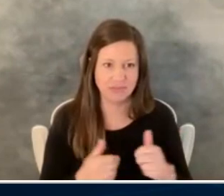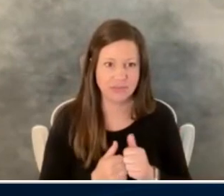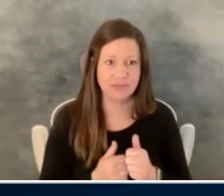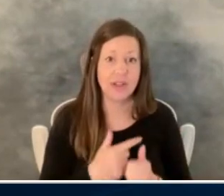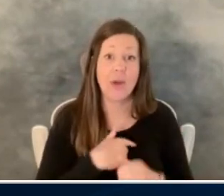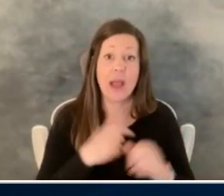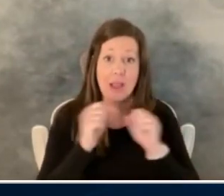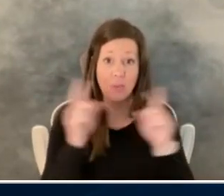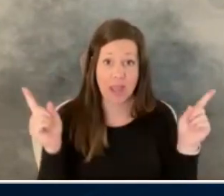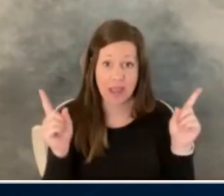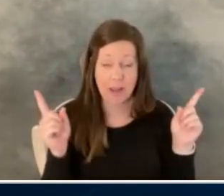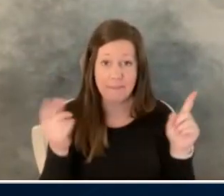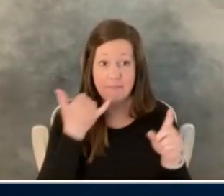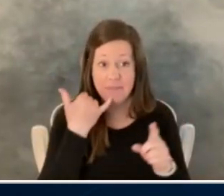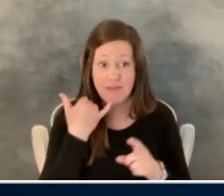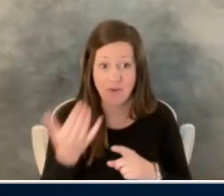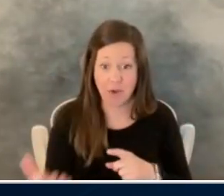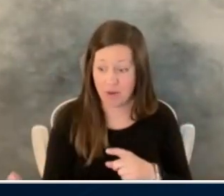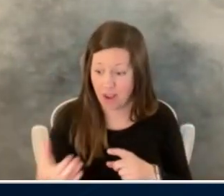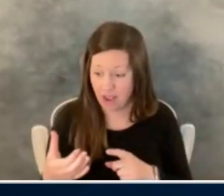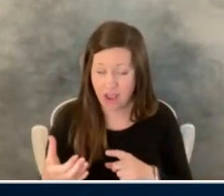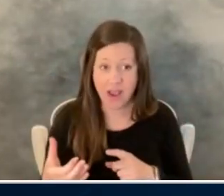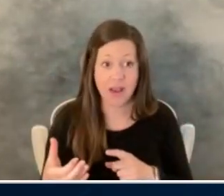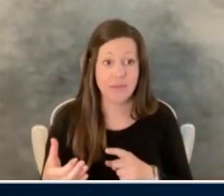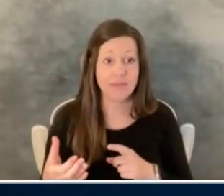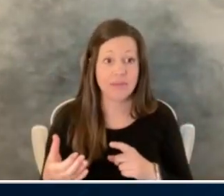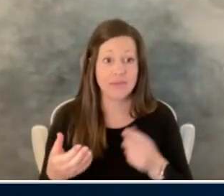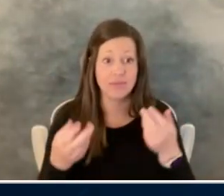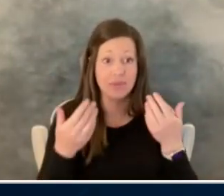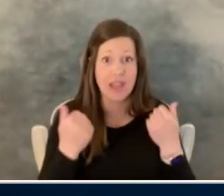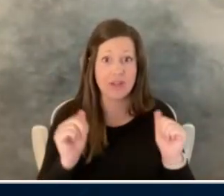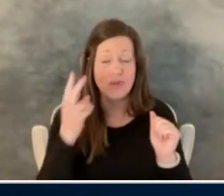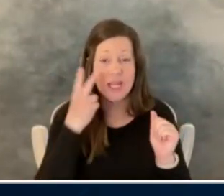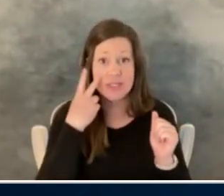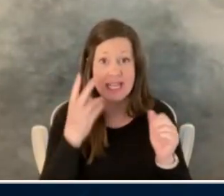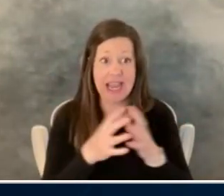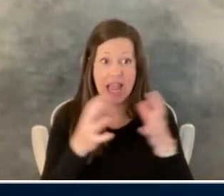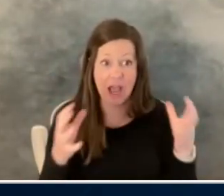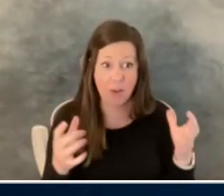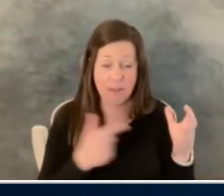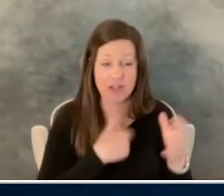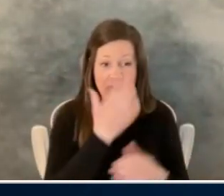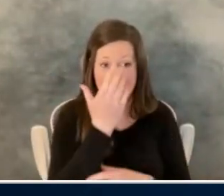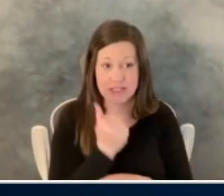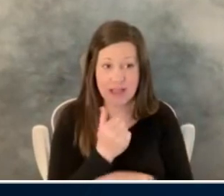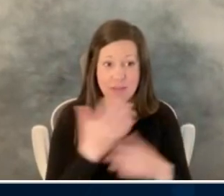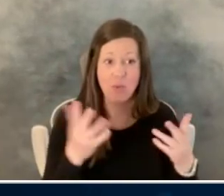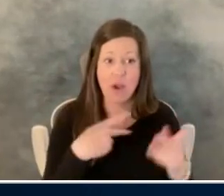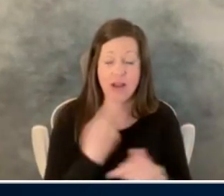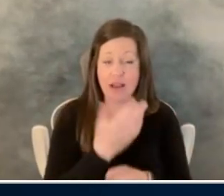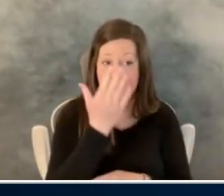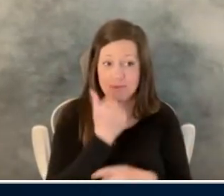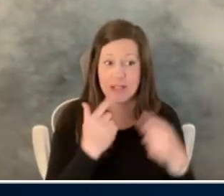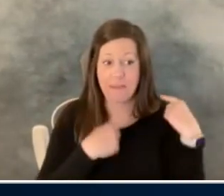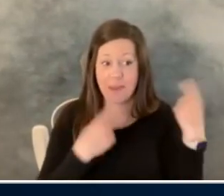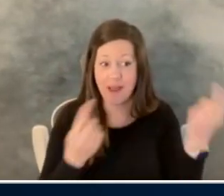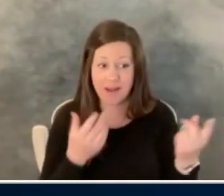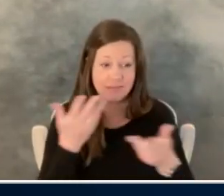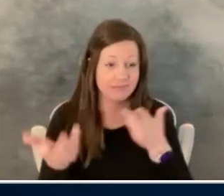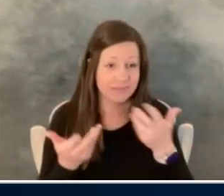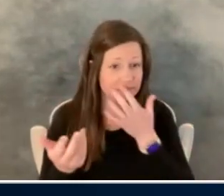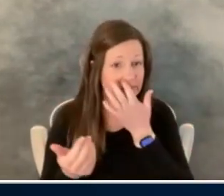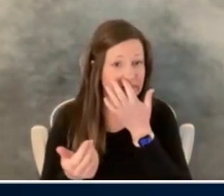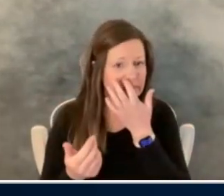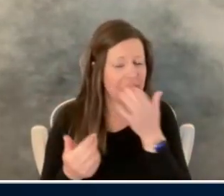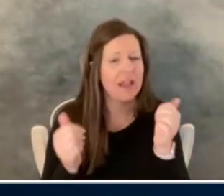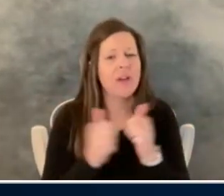my phone, I press the little heart icon, and I try to see how much I've slept, what kind of sleep I've gotten. In addition to